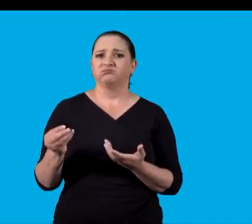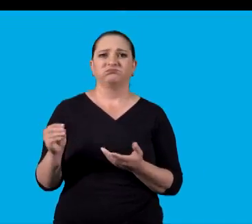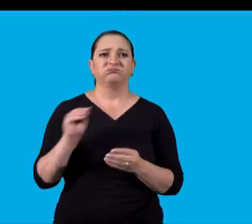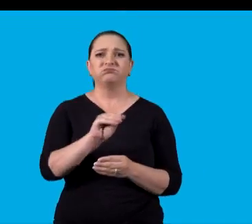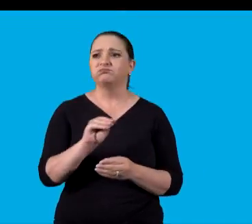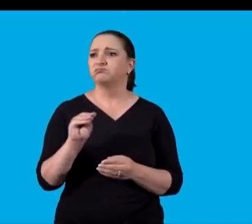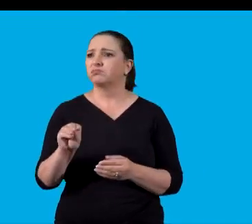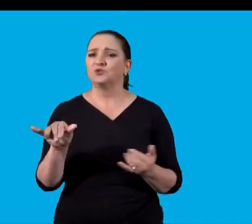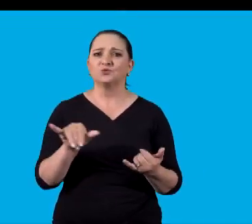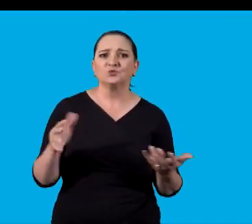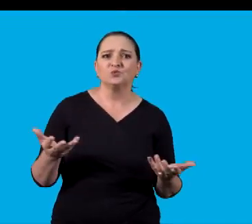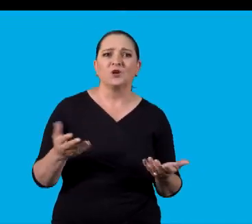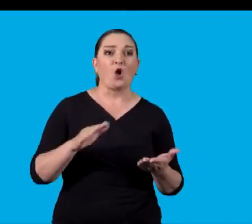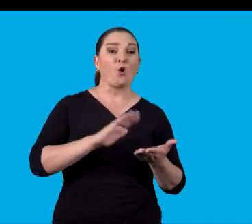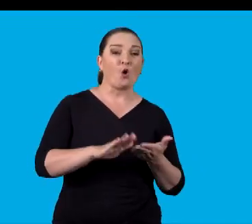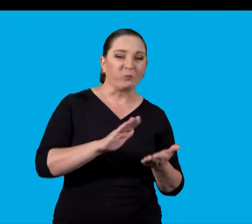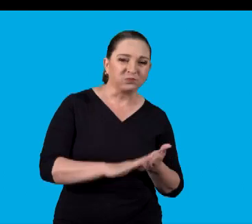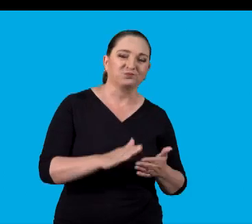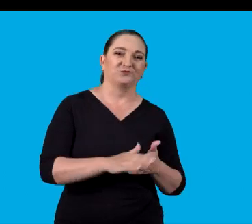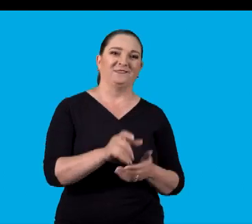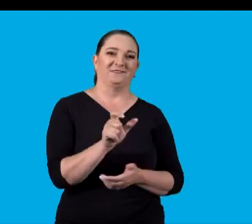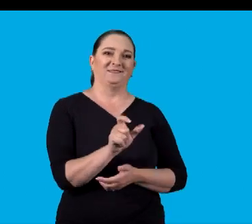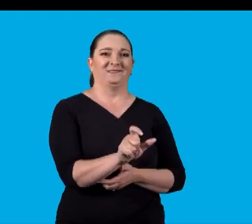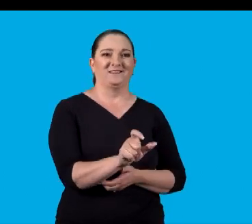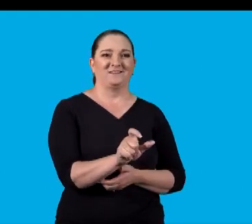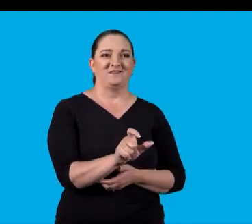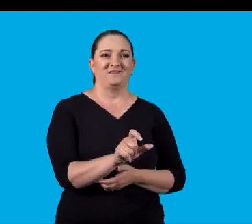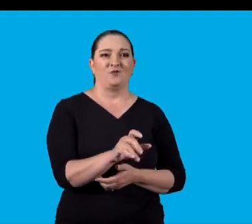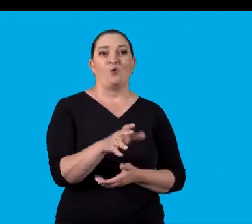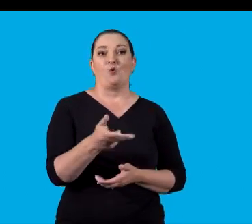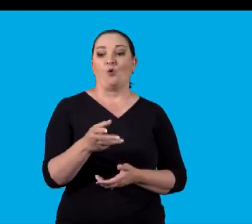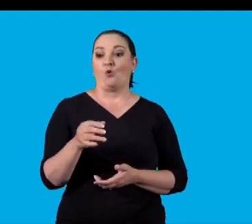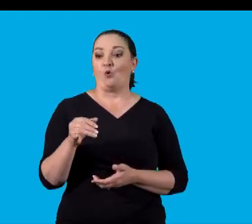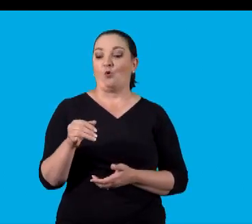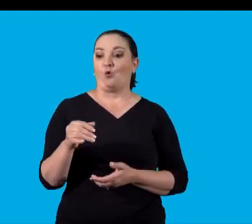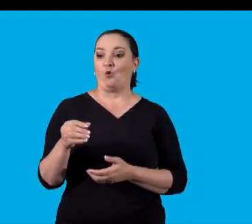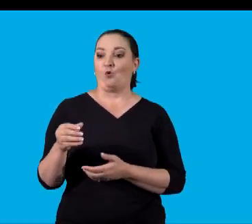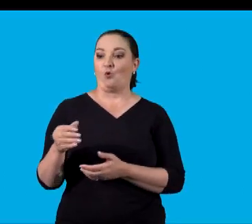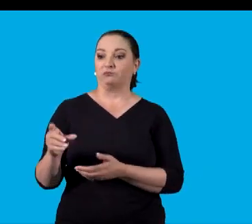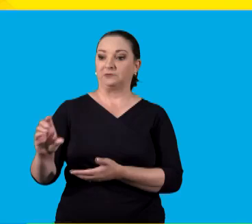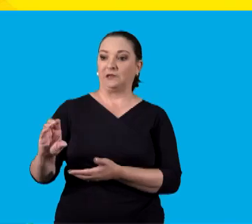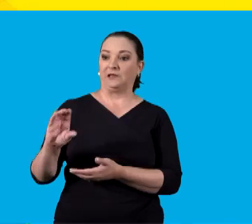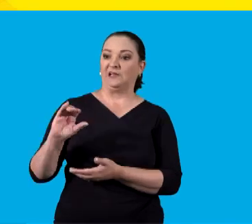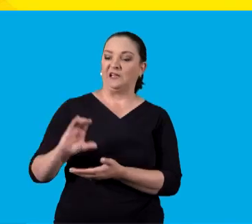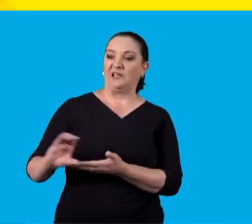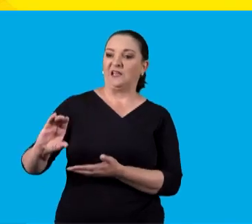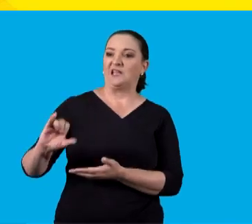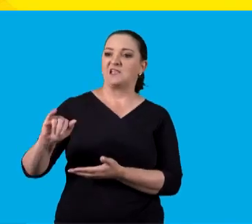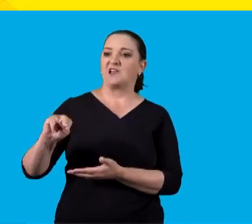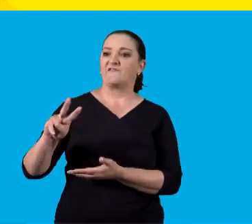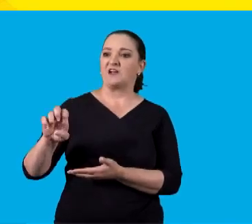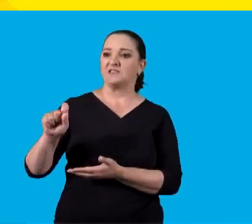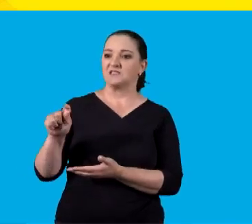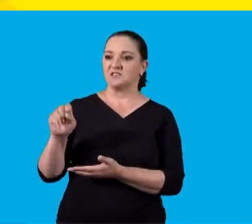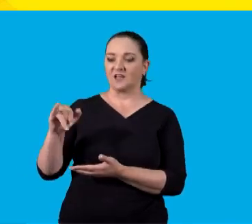whereby you have an amount that must be under operating activities, then you record it in investing activities. That is one of the most